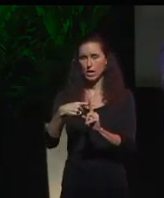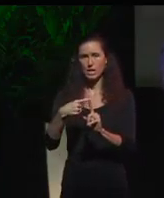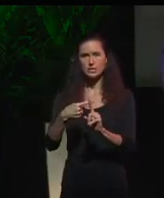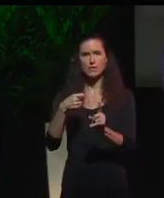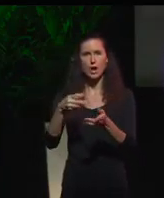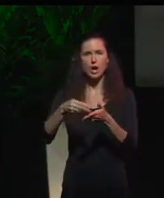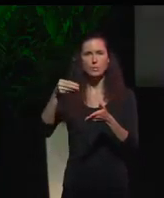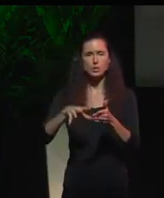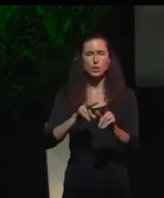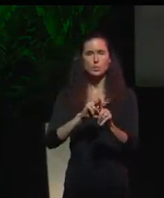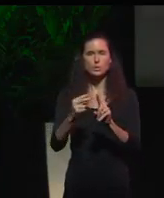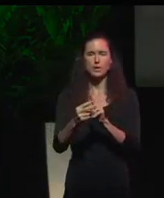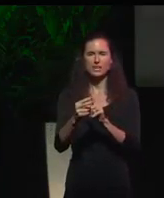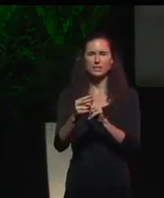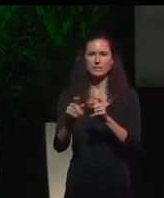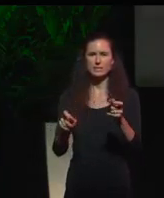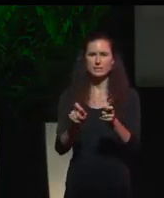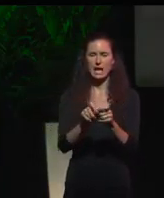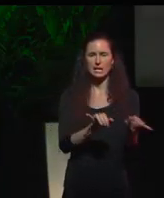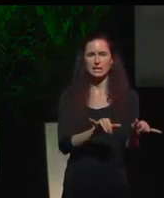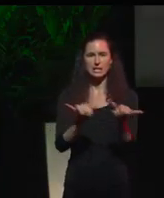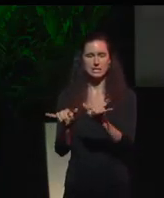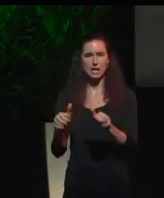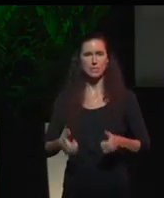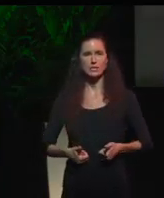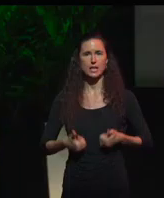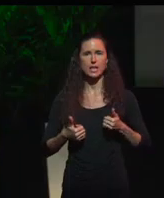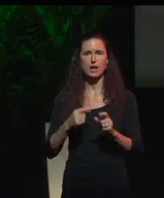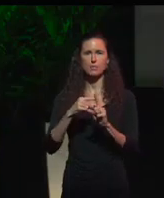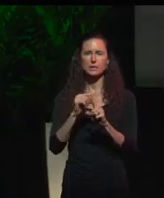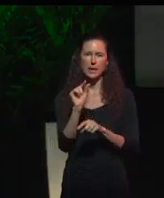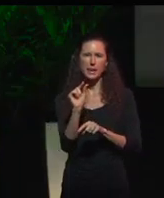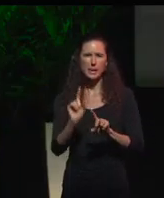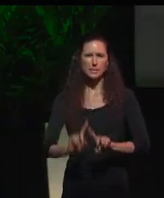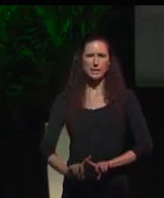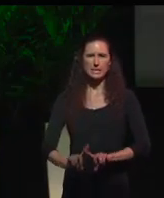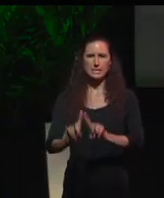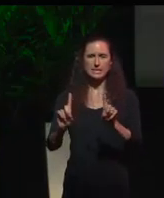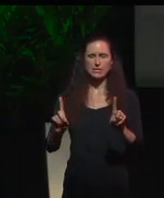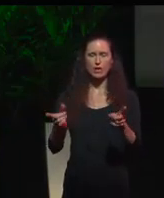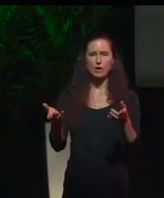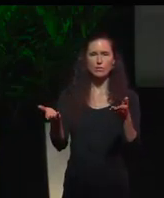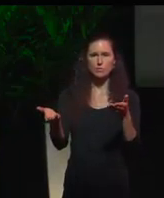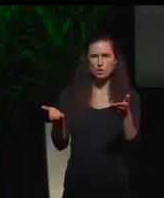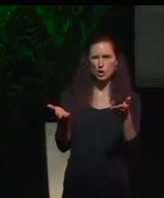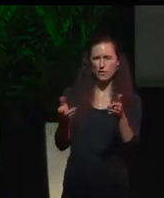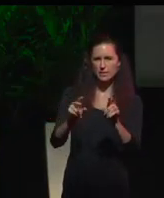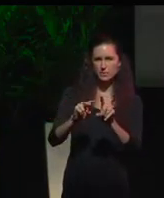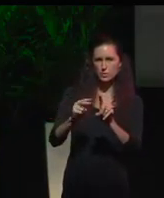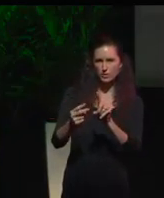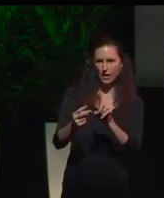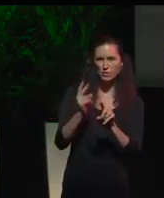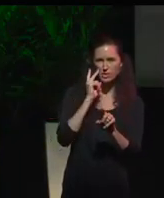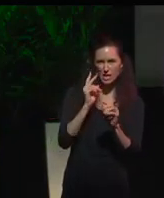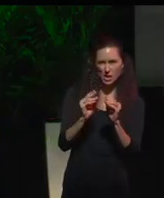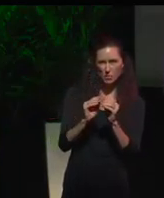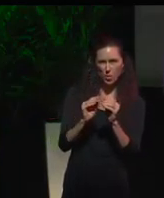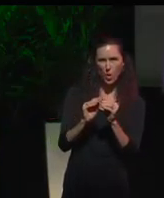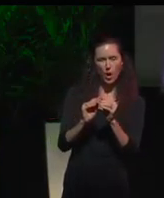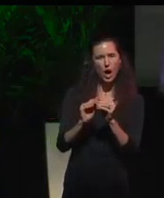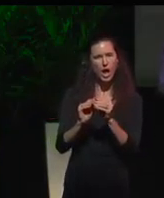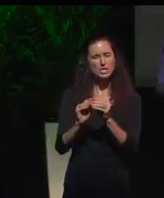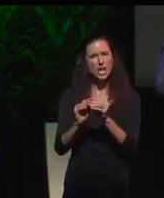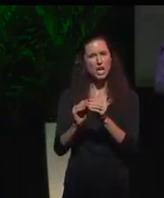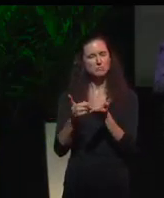student perspective, it is identical to Live Plus, but slightly different from the service perspective, and you'll see that as I present this